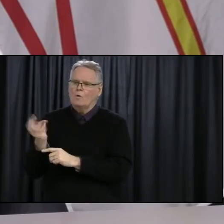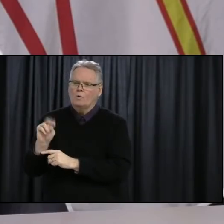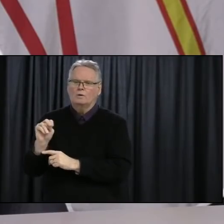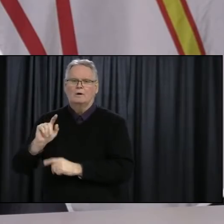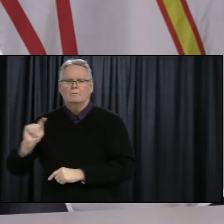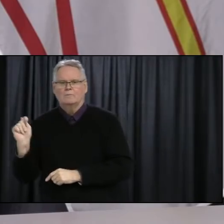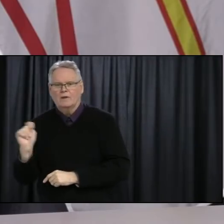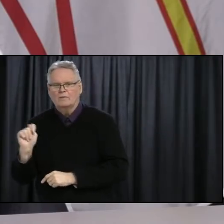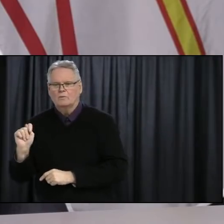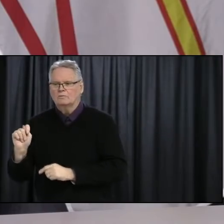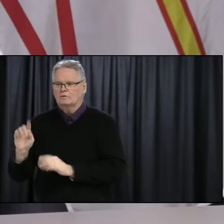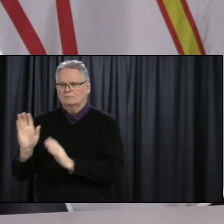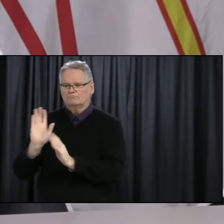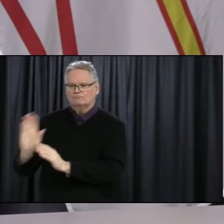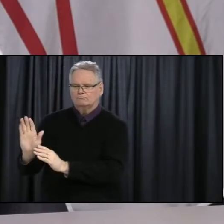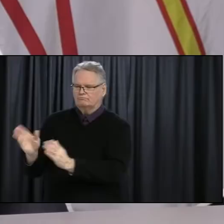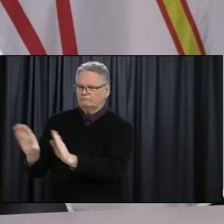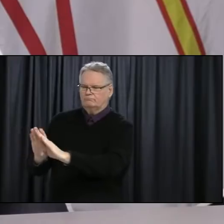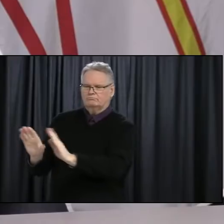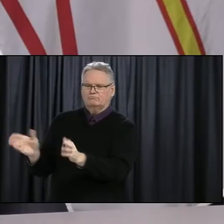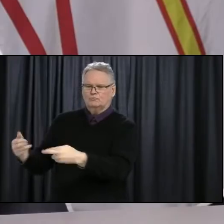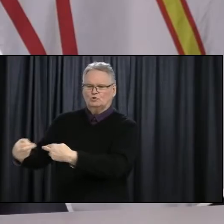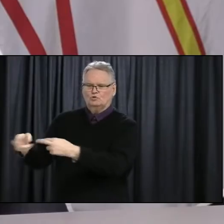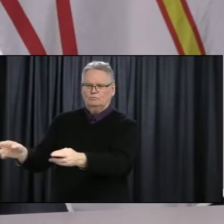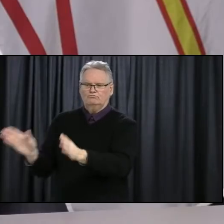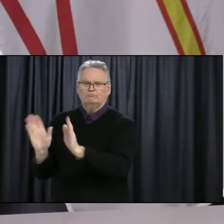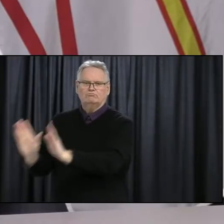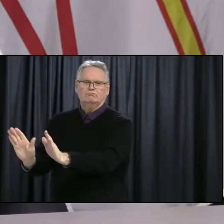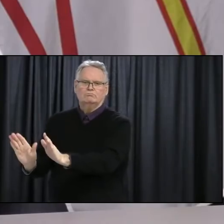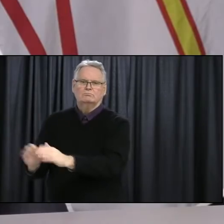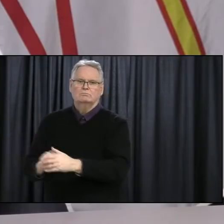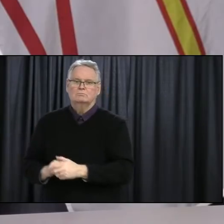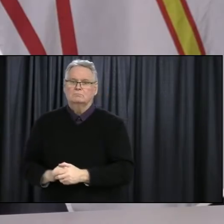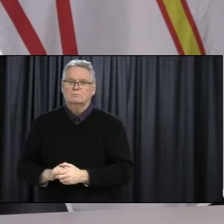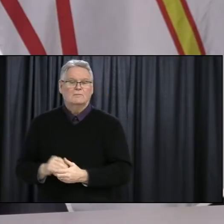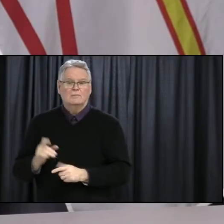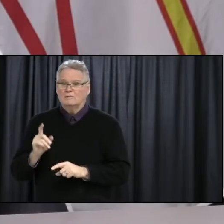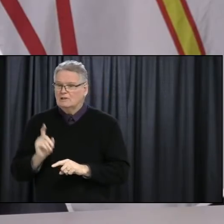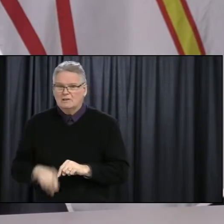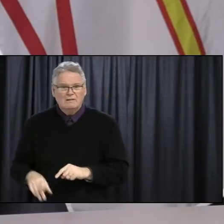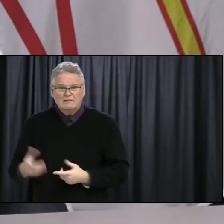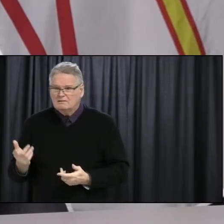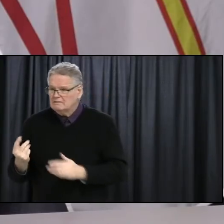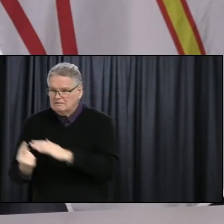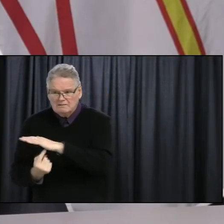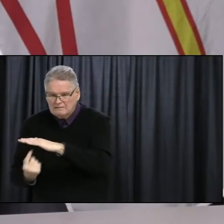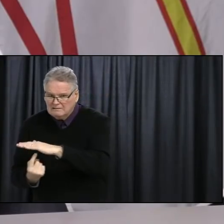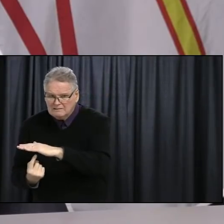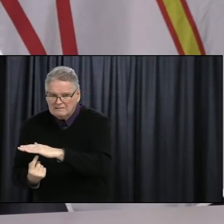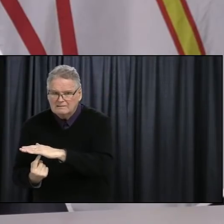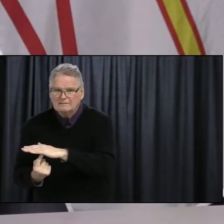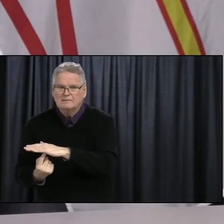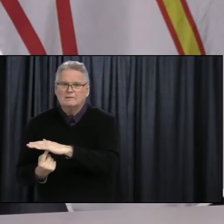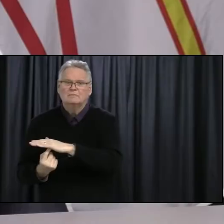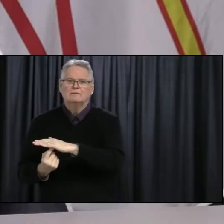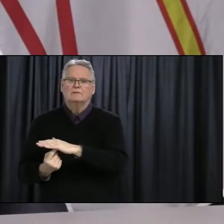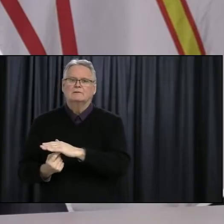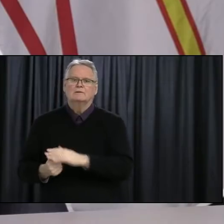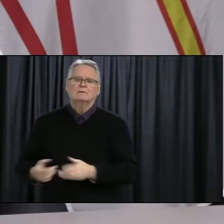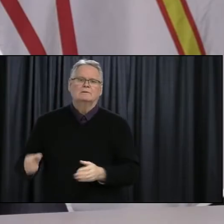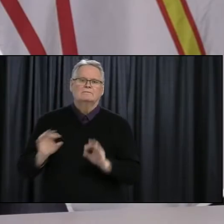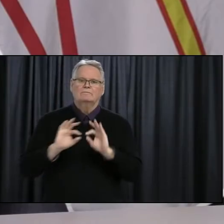if this is not possible within your home and they cannot isolate in another location, then the whole family will have to isolate together for a full 14